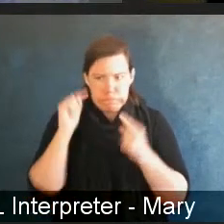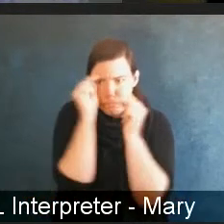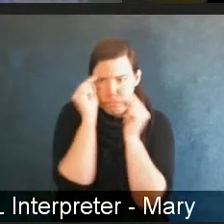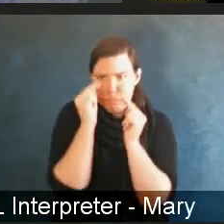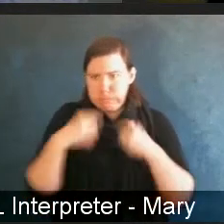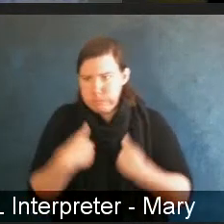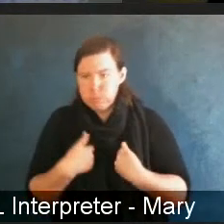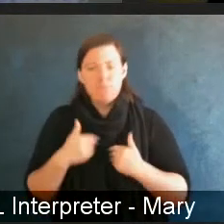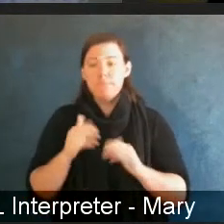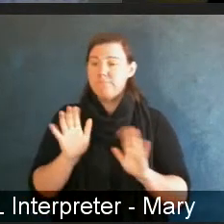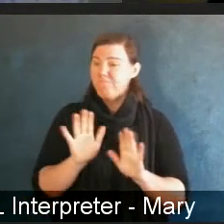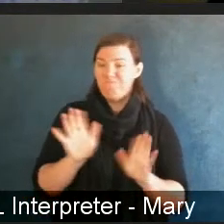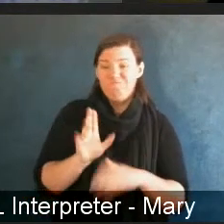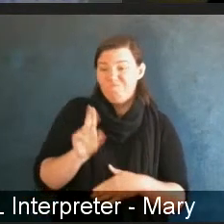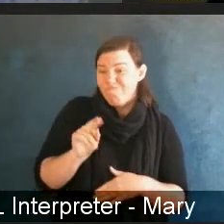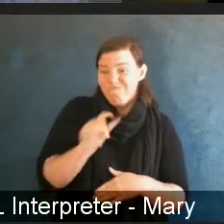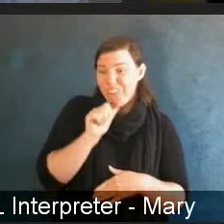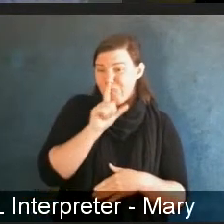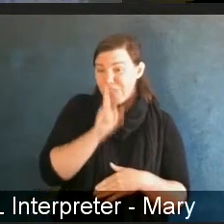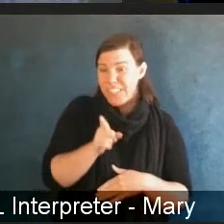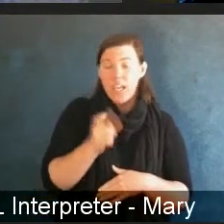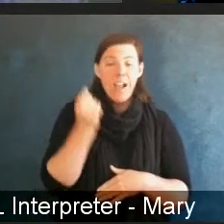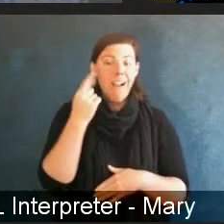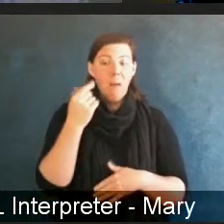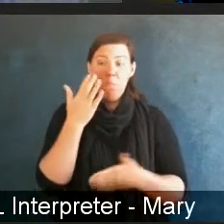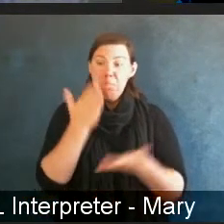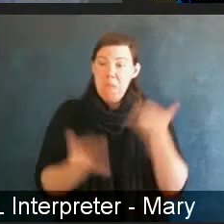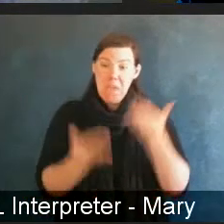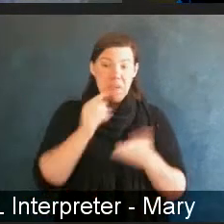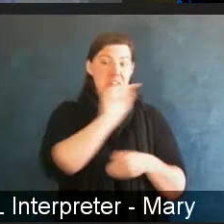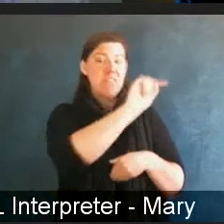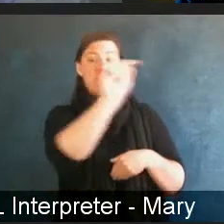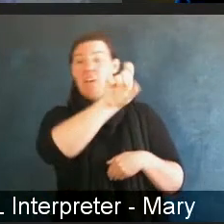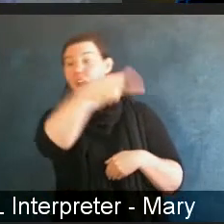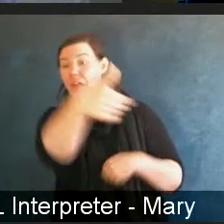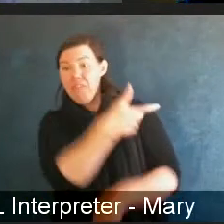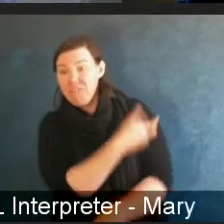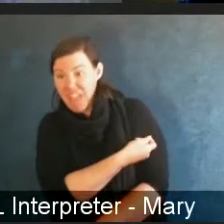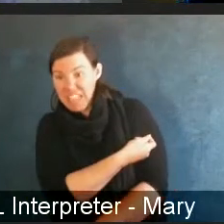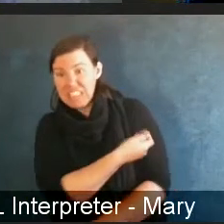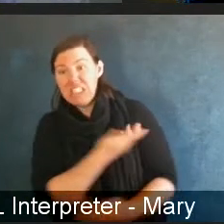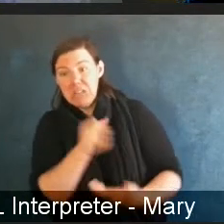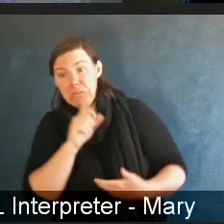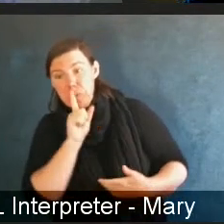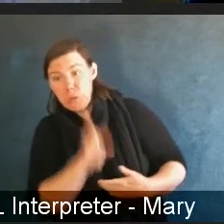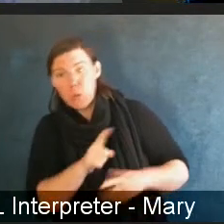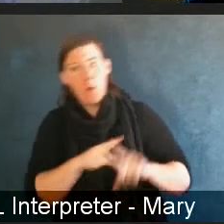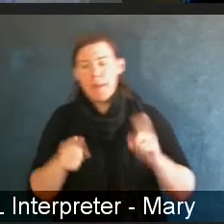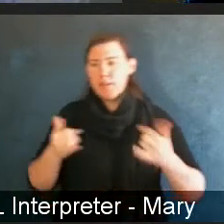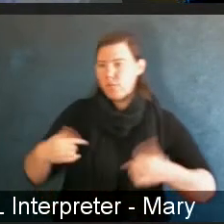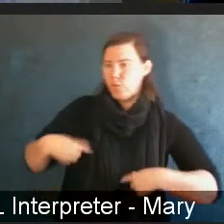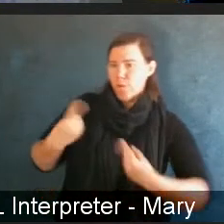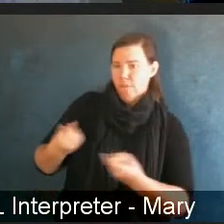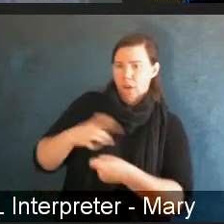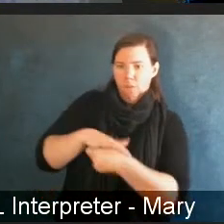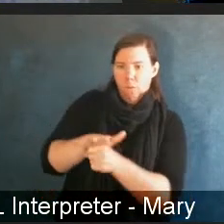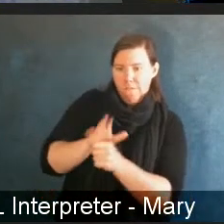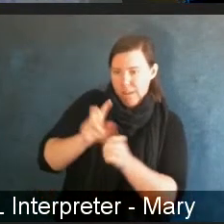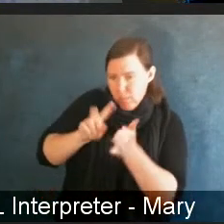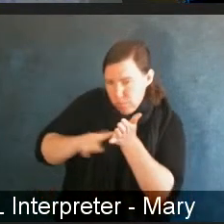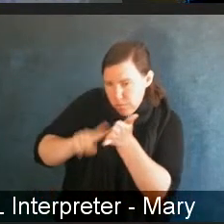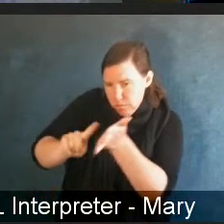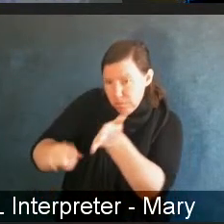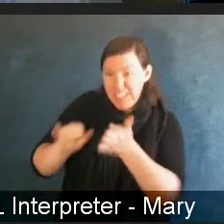And perhaps it does with some vaccines, but in our investigations, that has not borne out to be true. And it does not appear